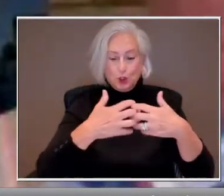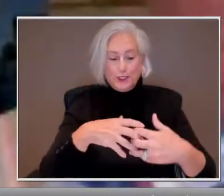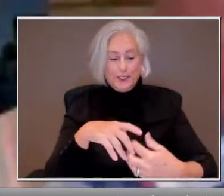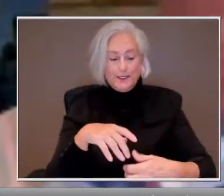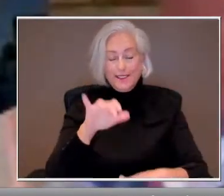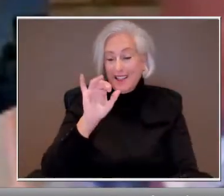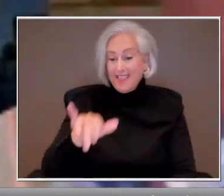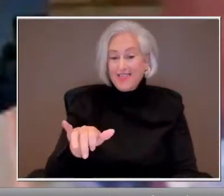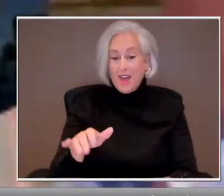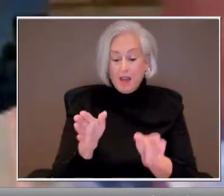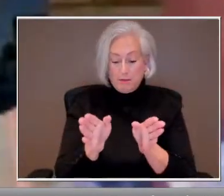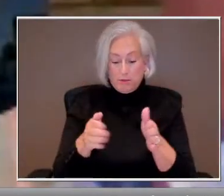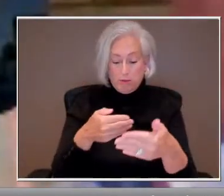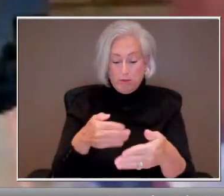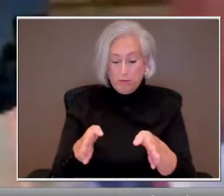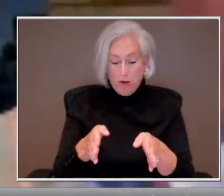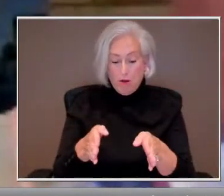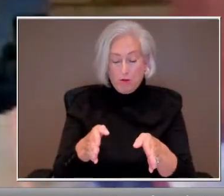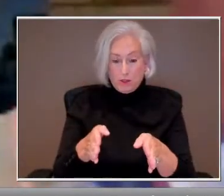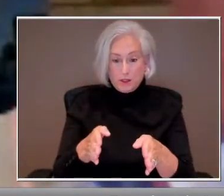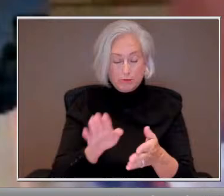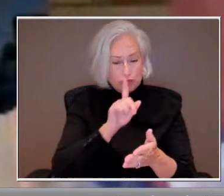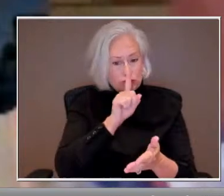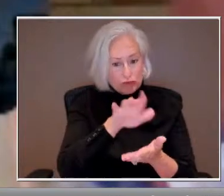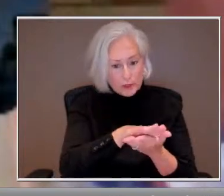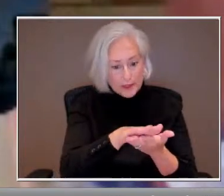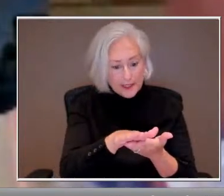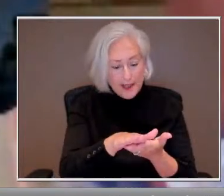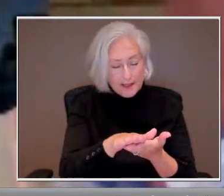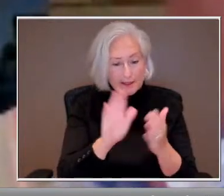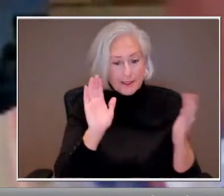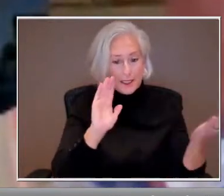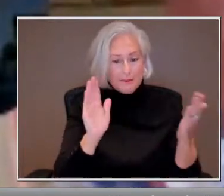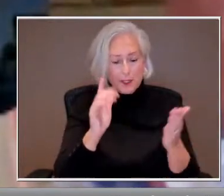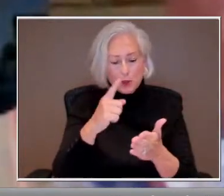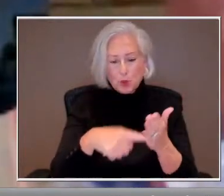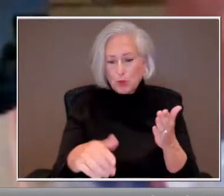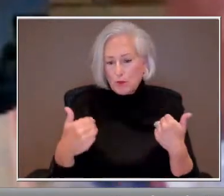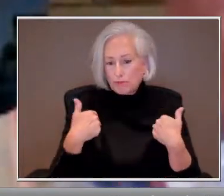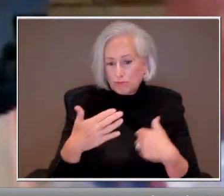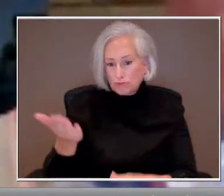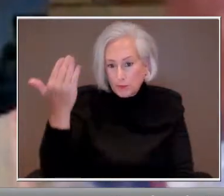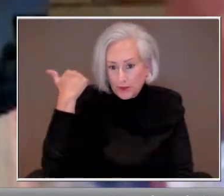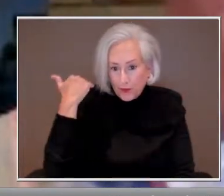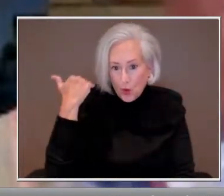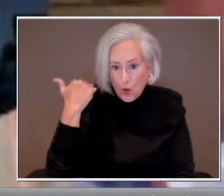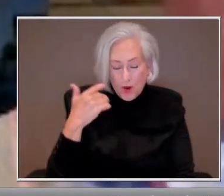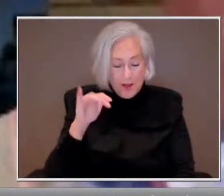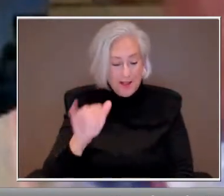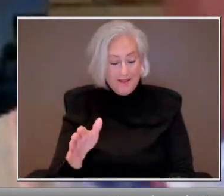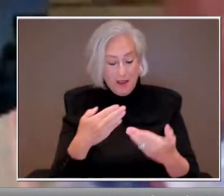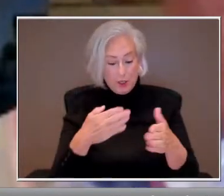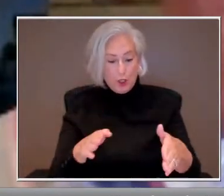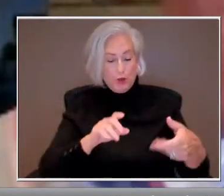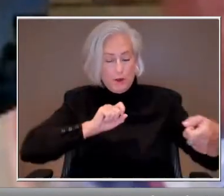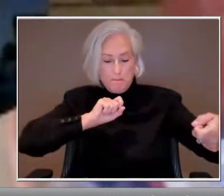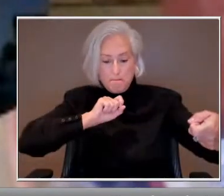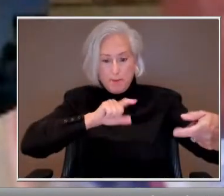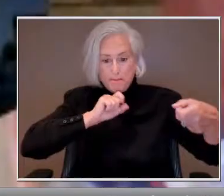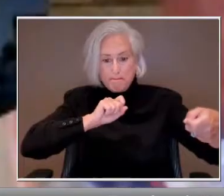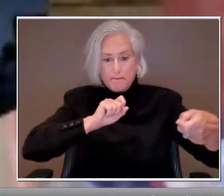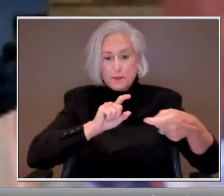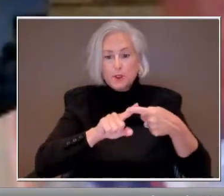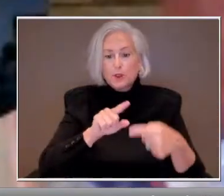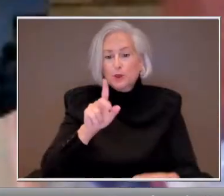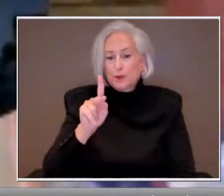unit compared to the one I did have, it goes straight to them, and Dr. Sandoval,